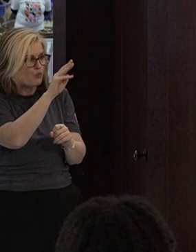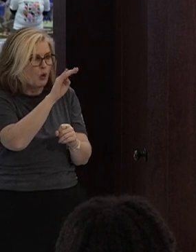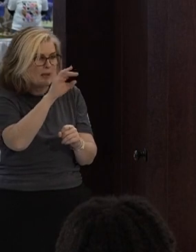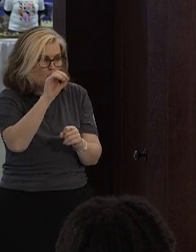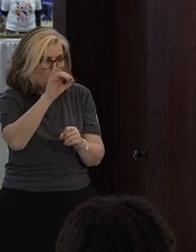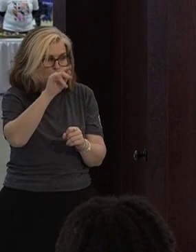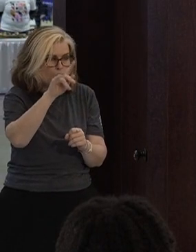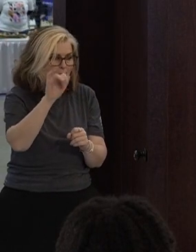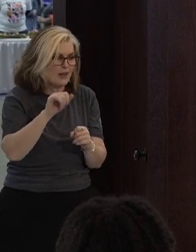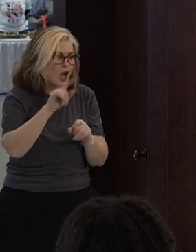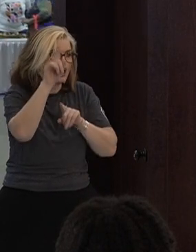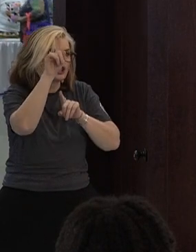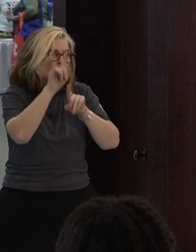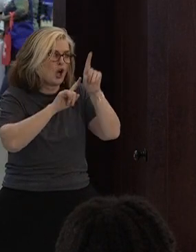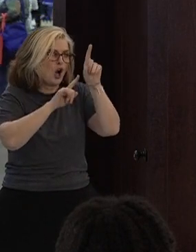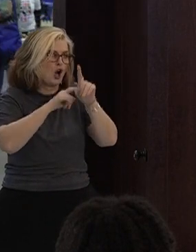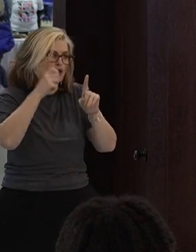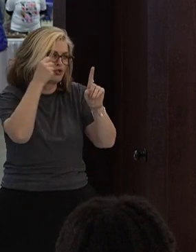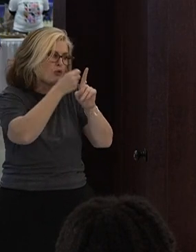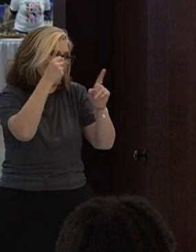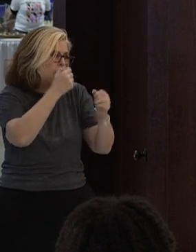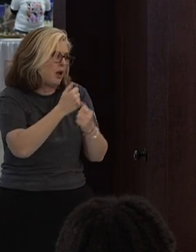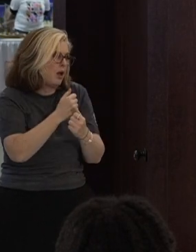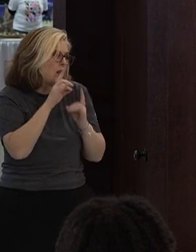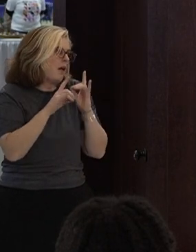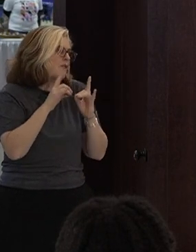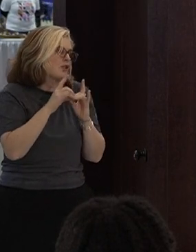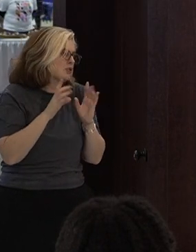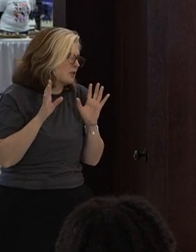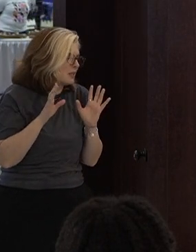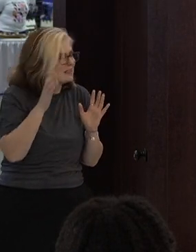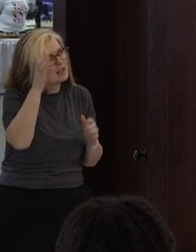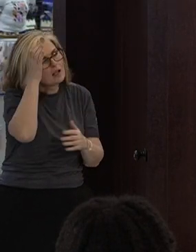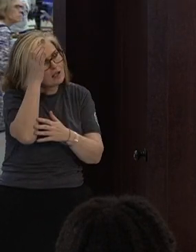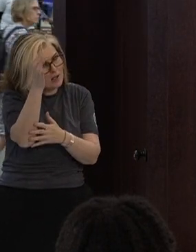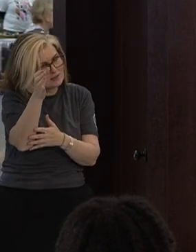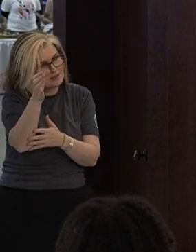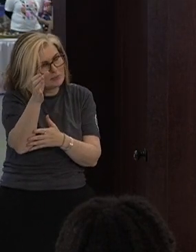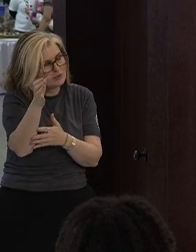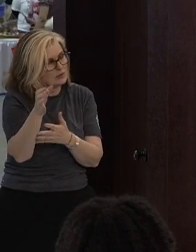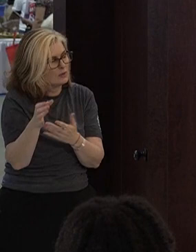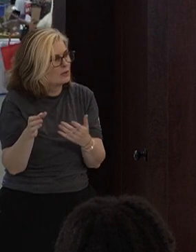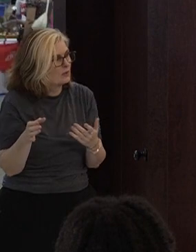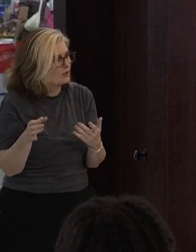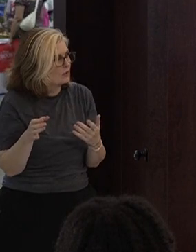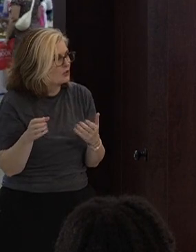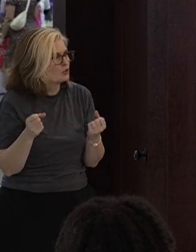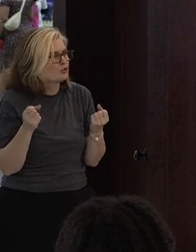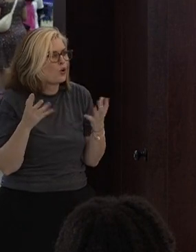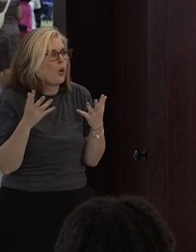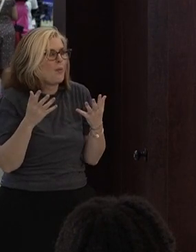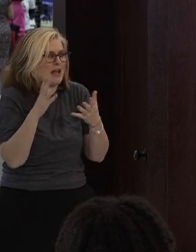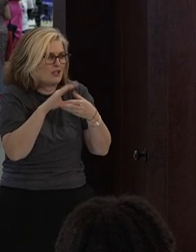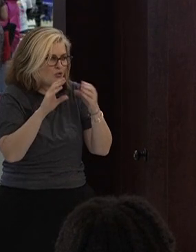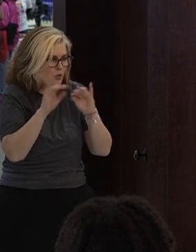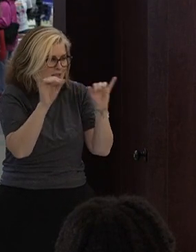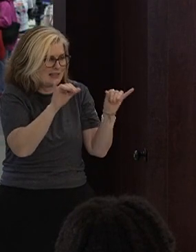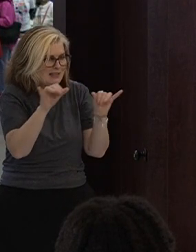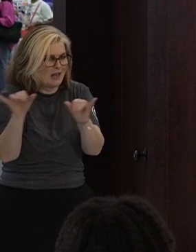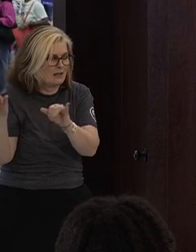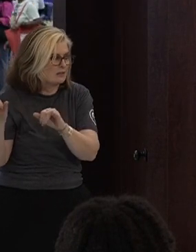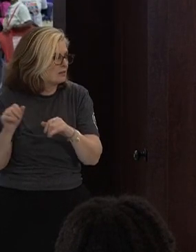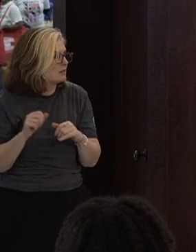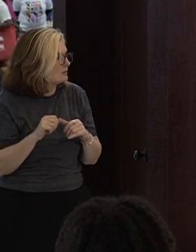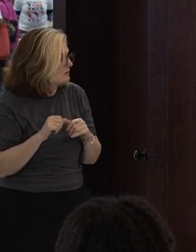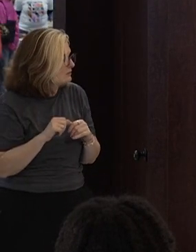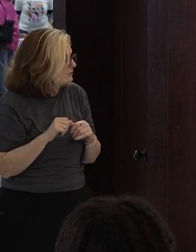the star-struck lovers, right? That's an idea, that's a concept, and that's why there are so many of those stories.